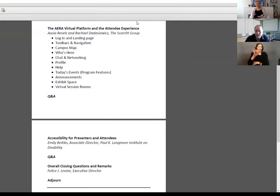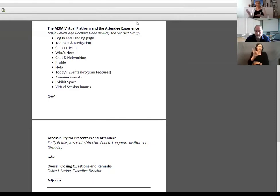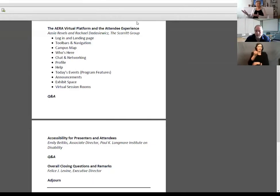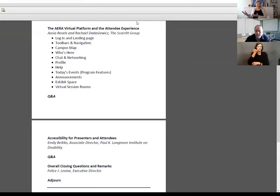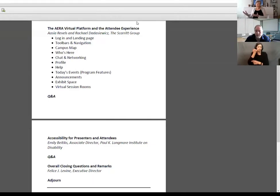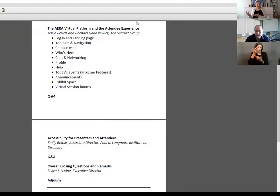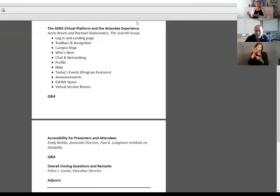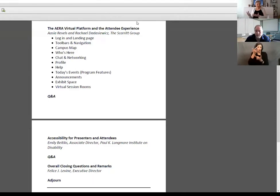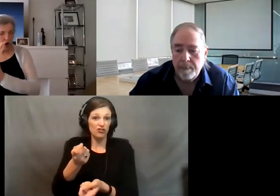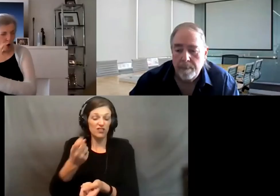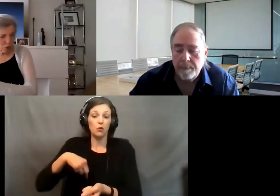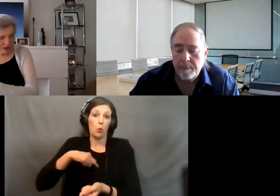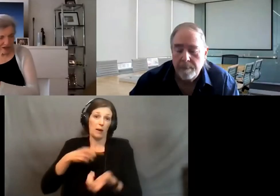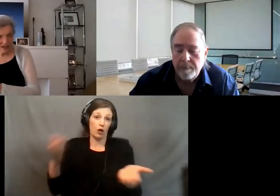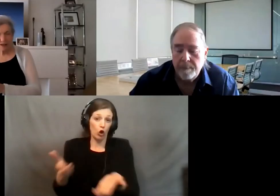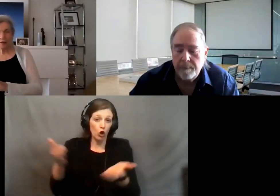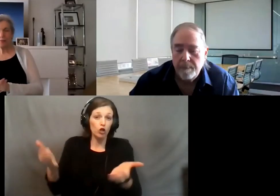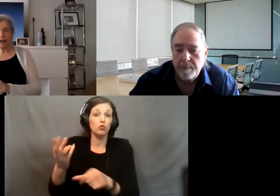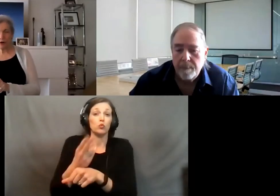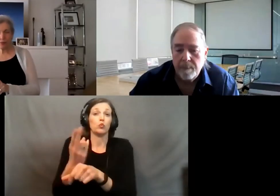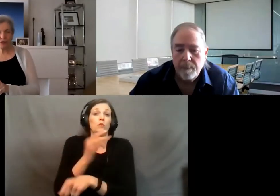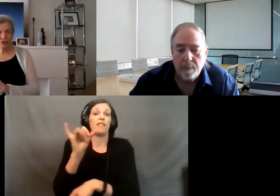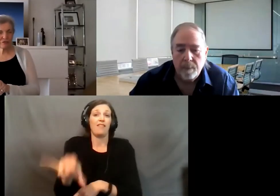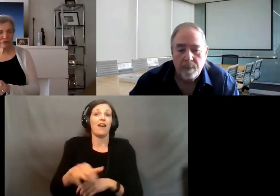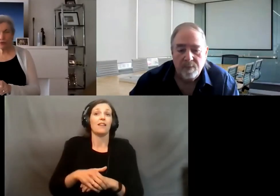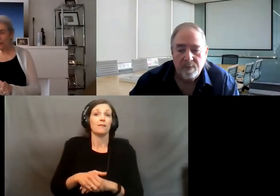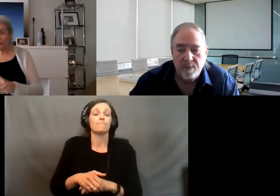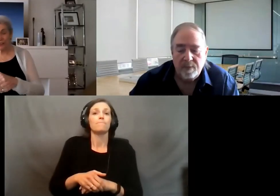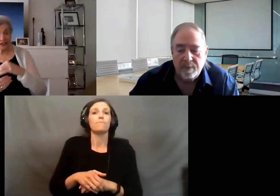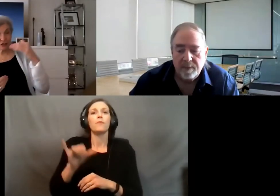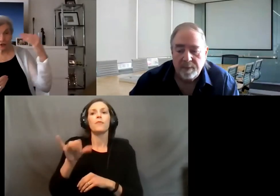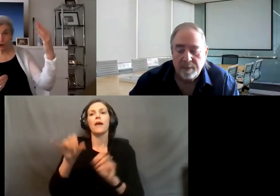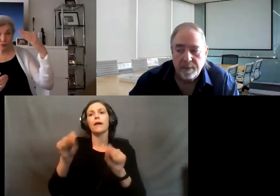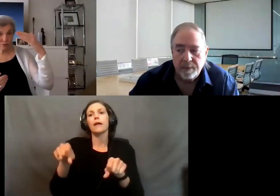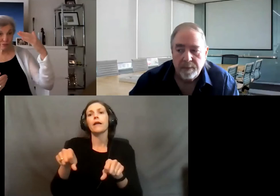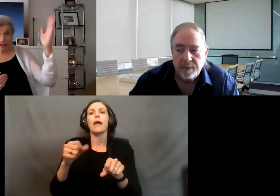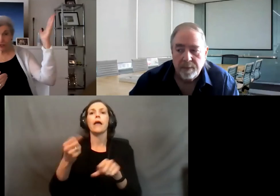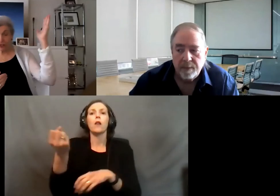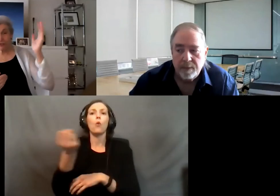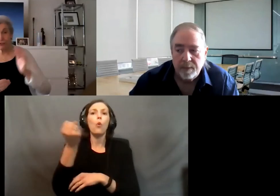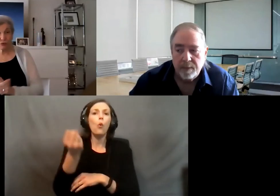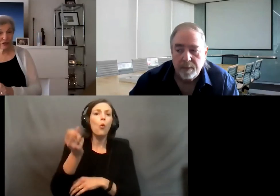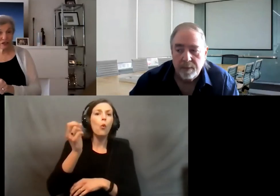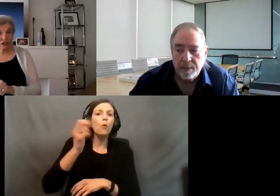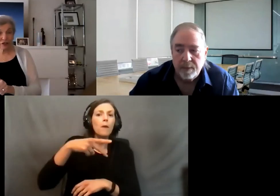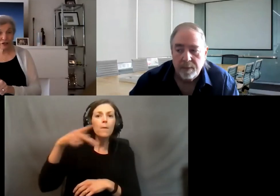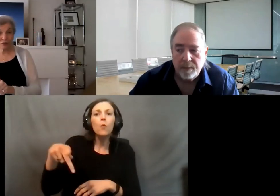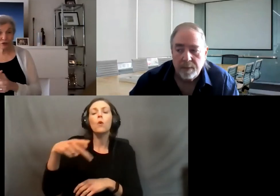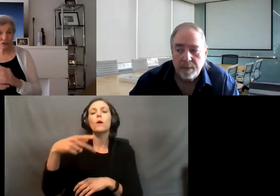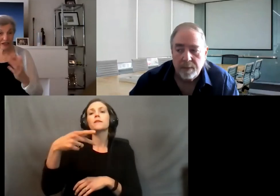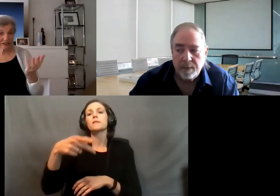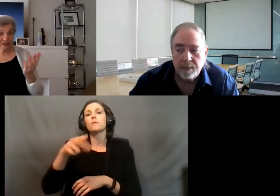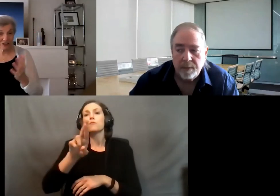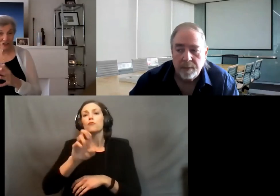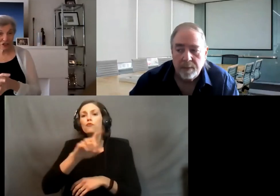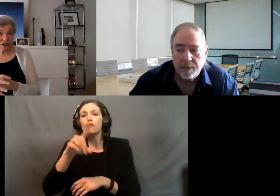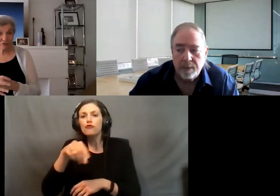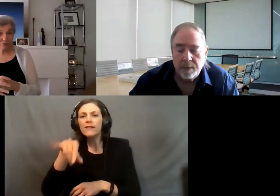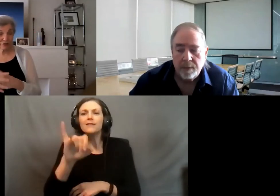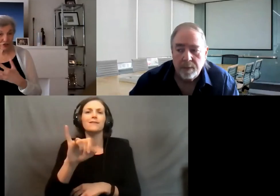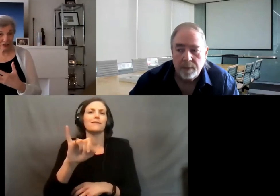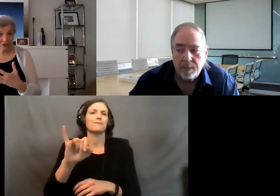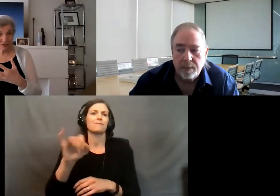that can home PowerPoints, if you will, that can home Prezi, if you will, and other modalities